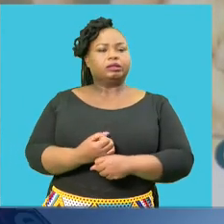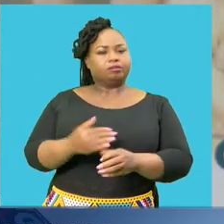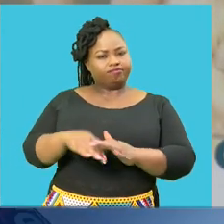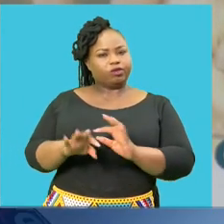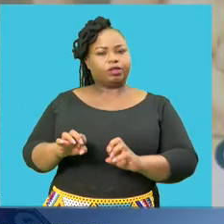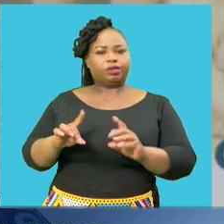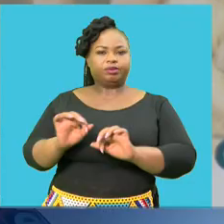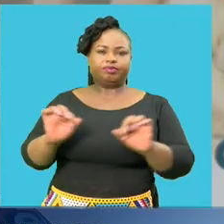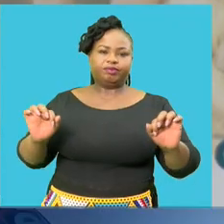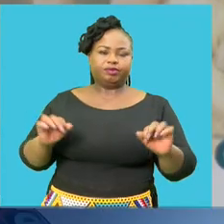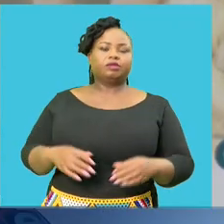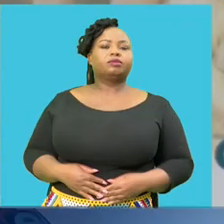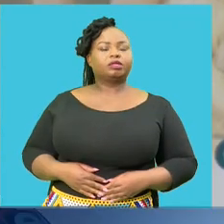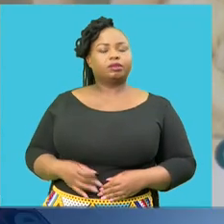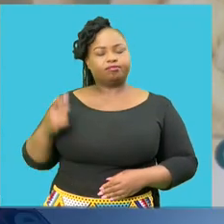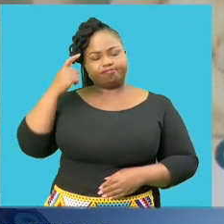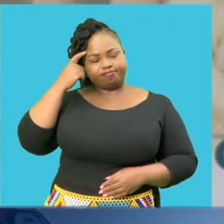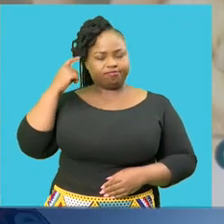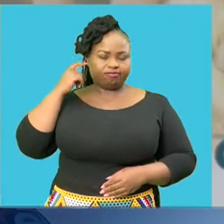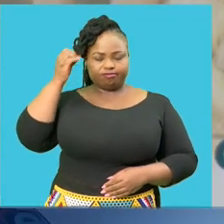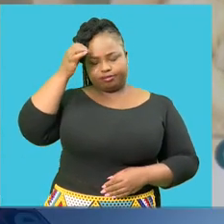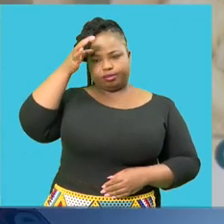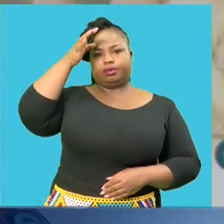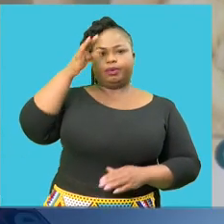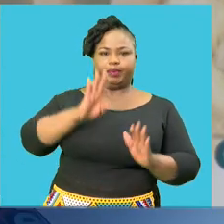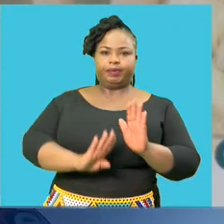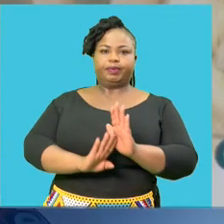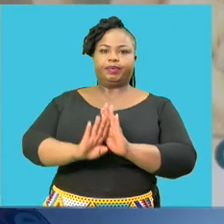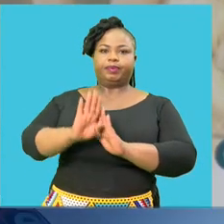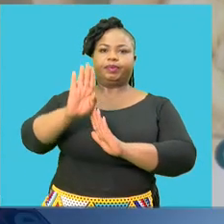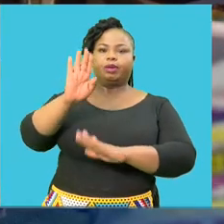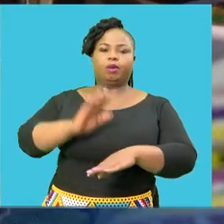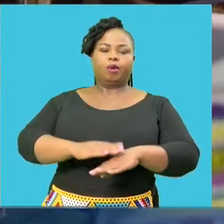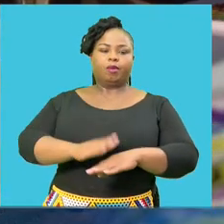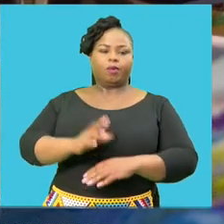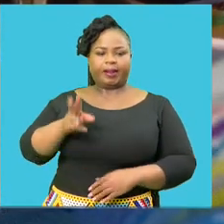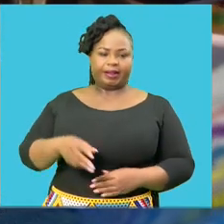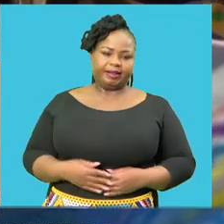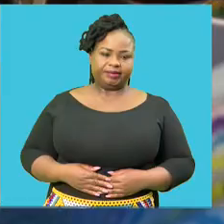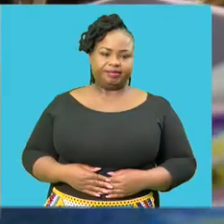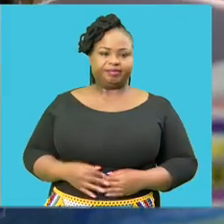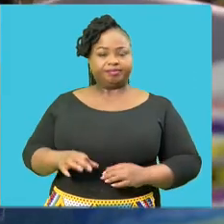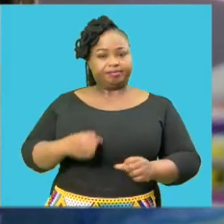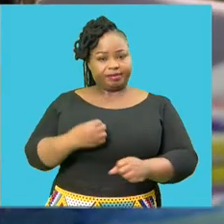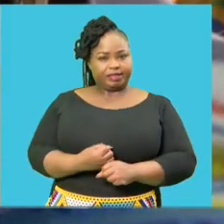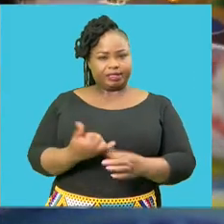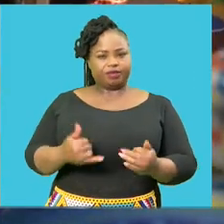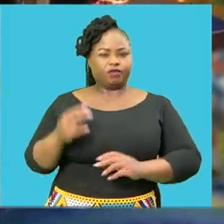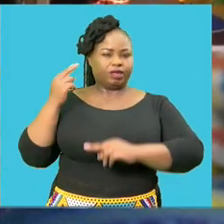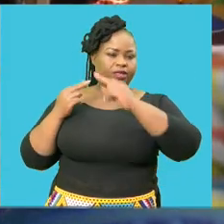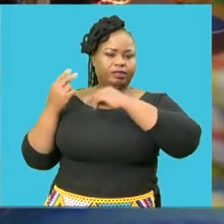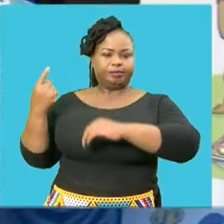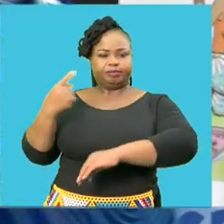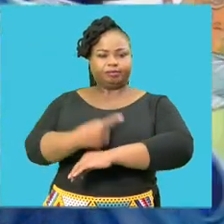education, their cognitive ability improves significantly. On internet means that